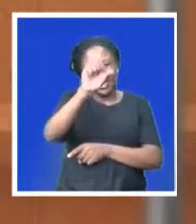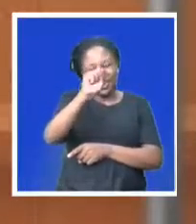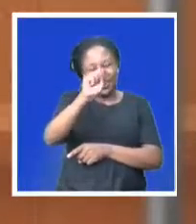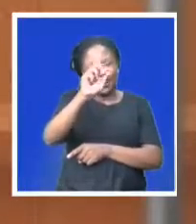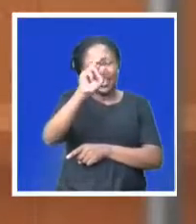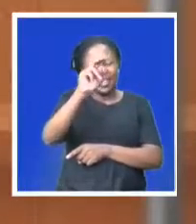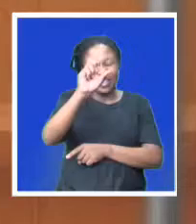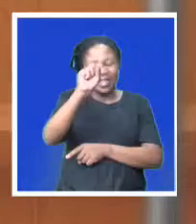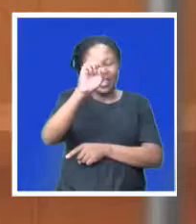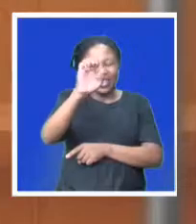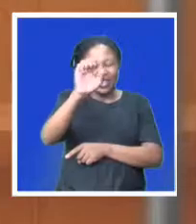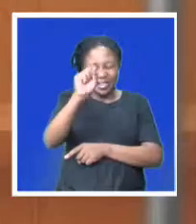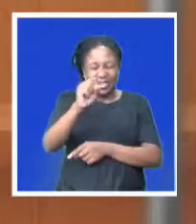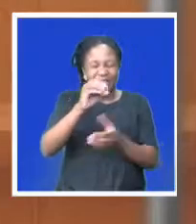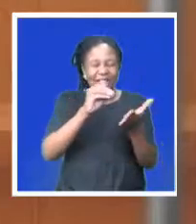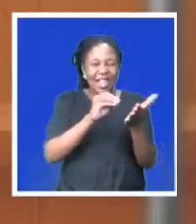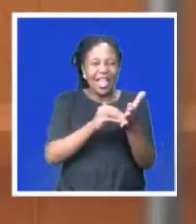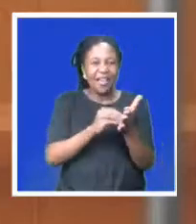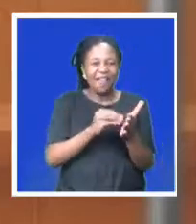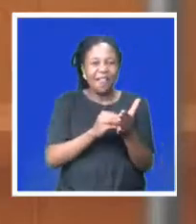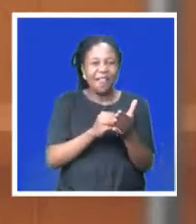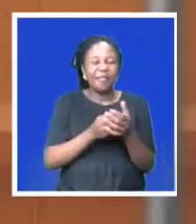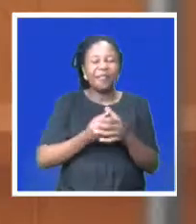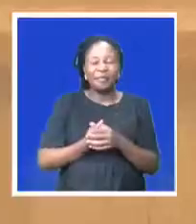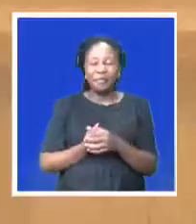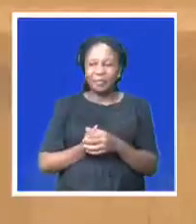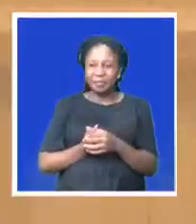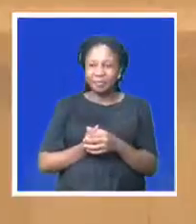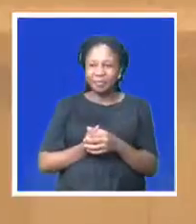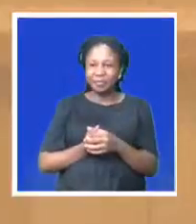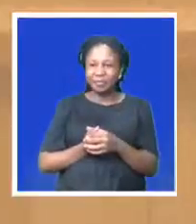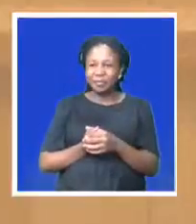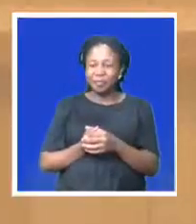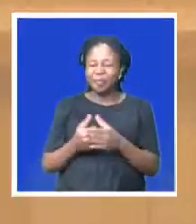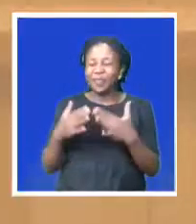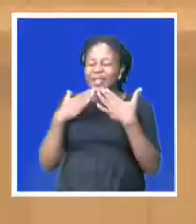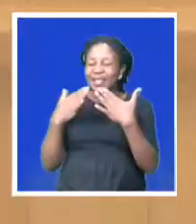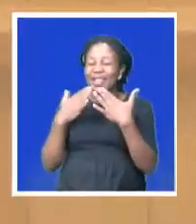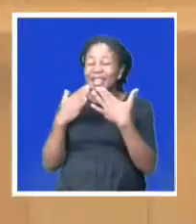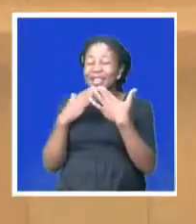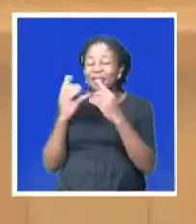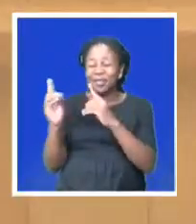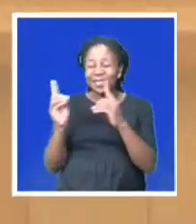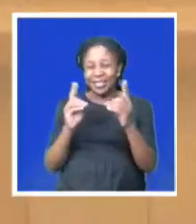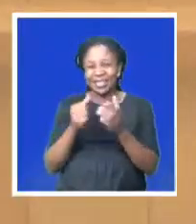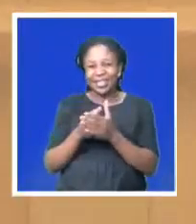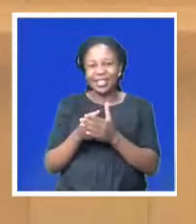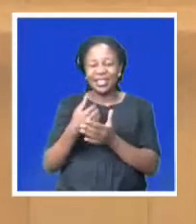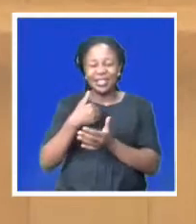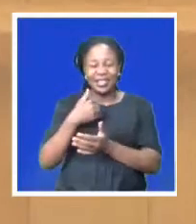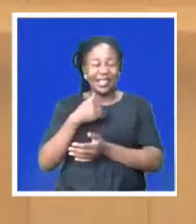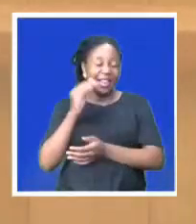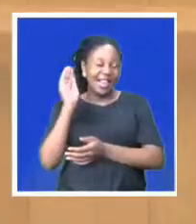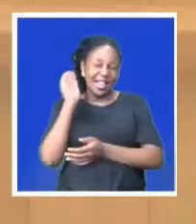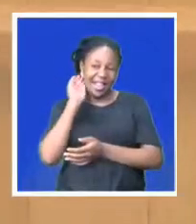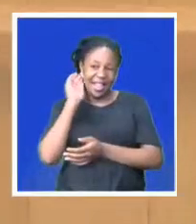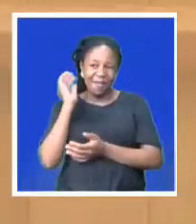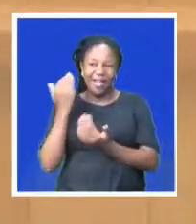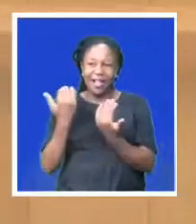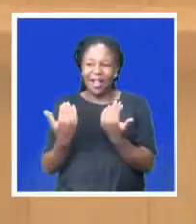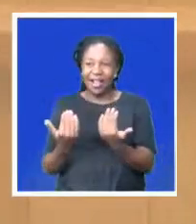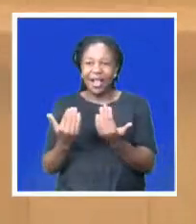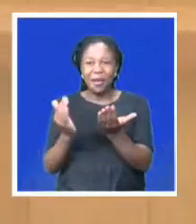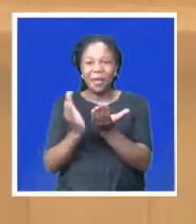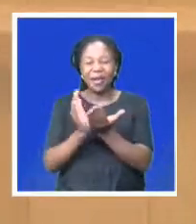the sense organs with their function. All right, thank you so much for that, Teacher Hlachwayo. Grade 1s and grade 1s and grade